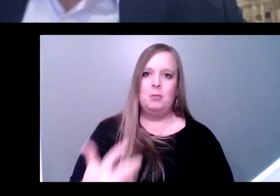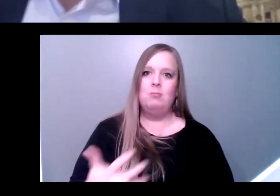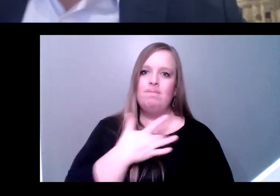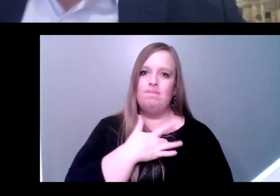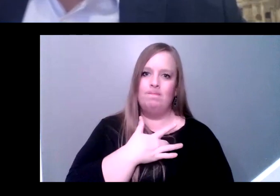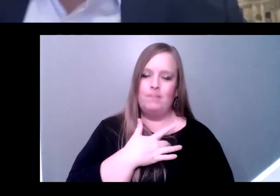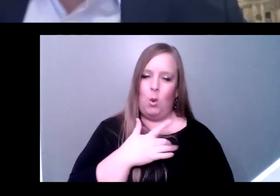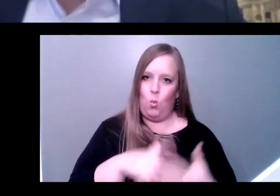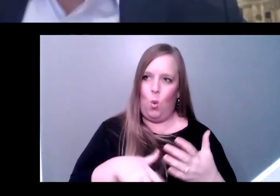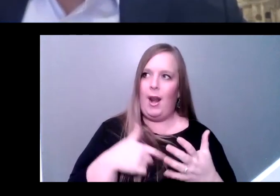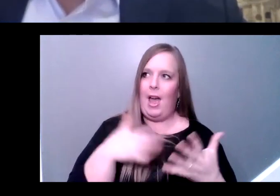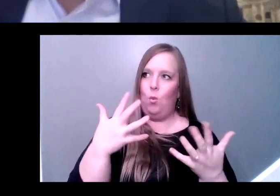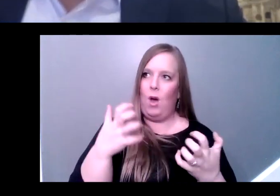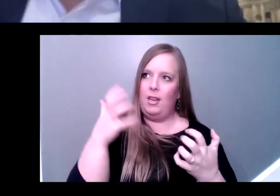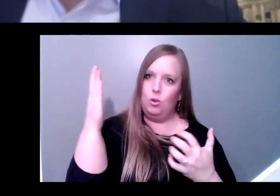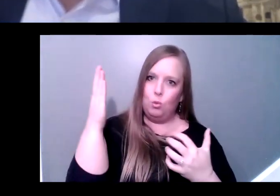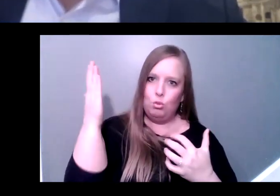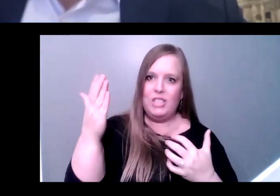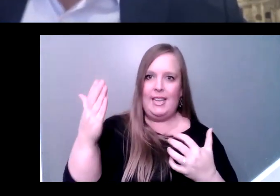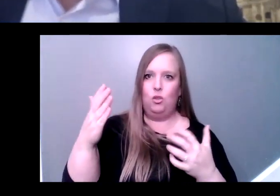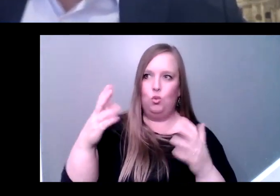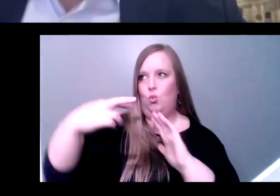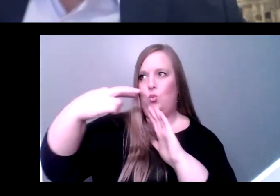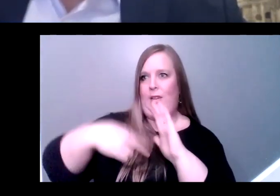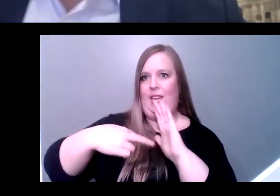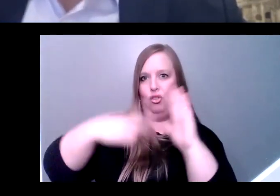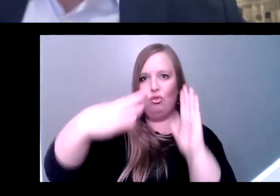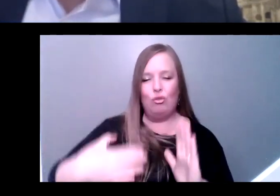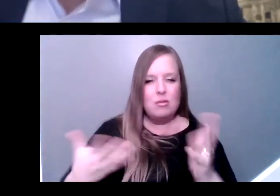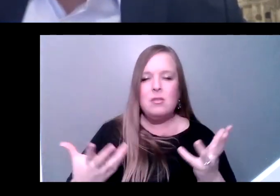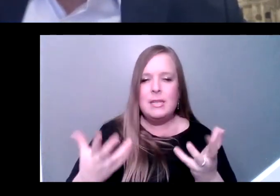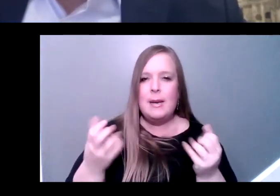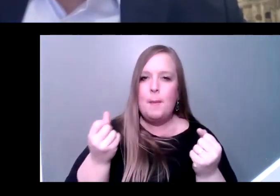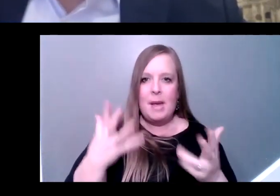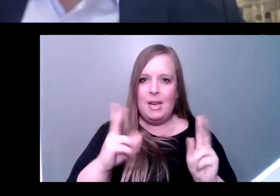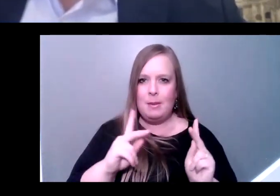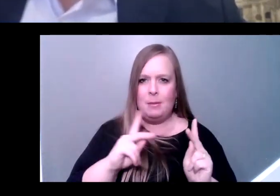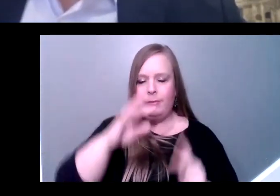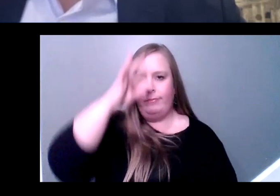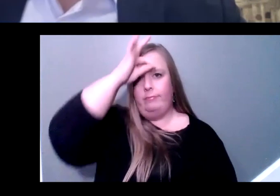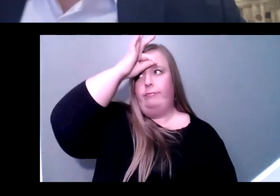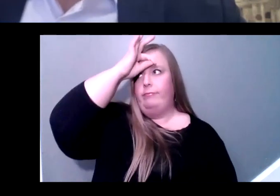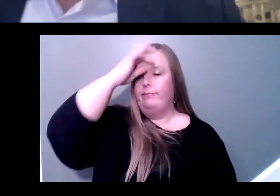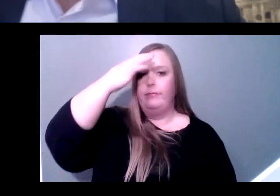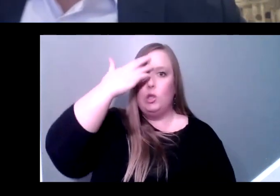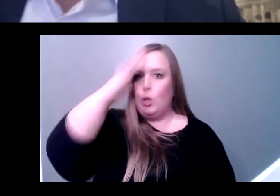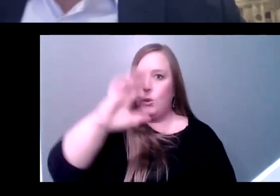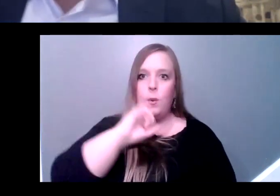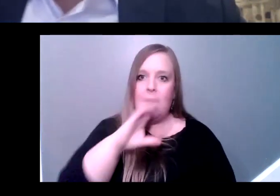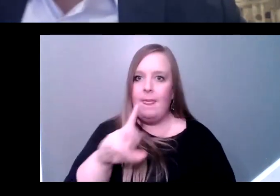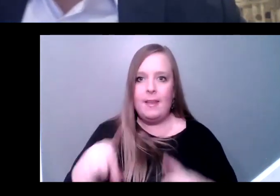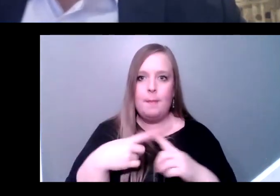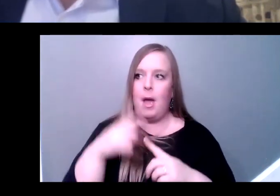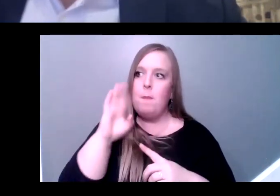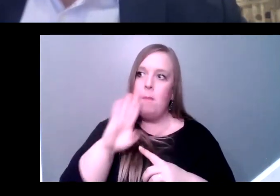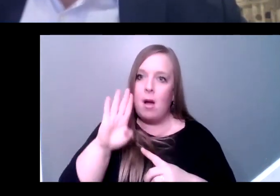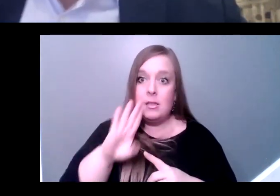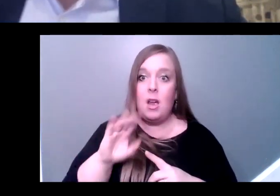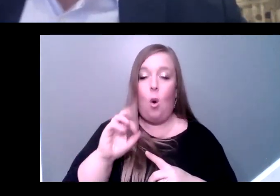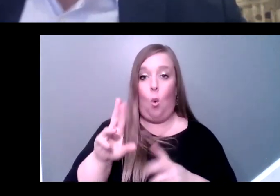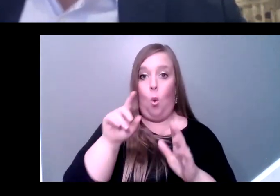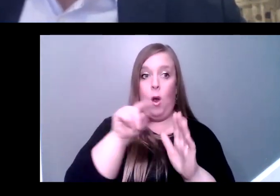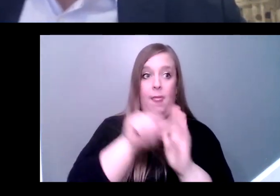we had numerous Zoom calls. He lives in Brussels. And he held my feet to the fire. So whereas I thought